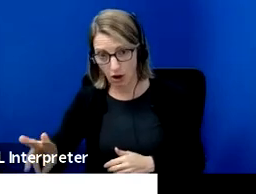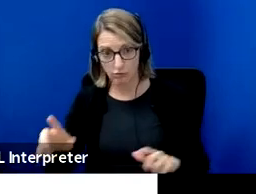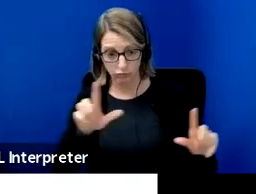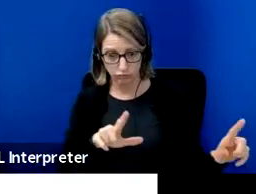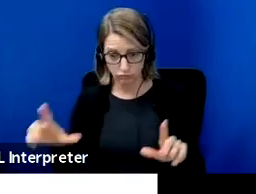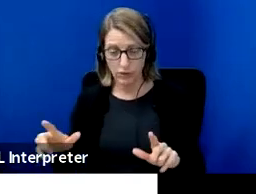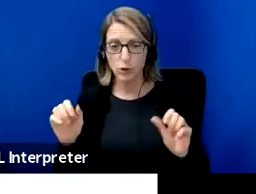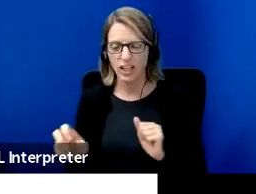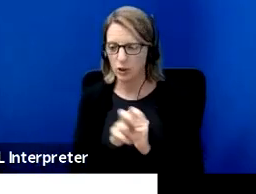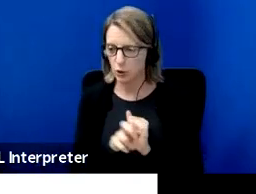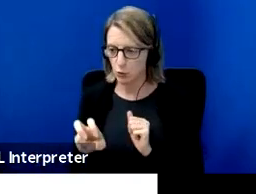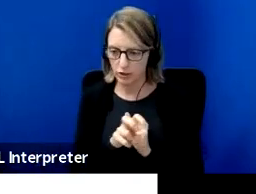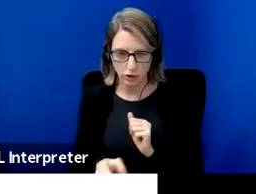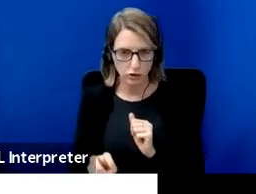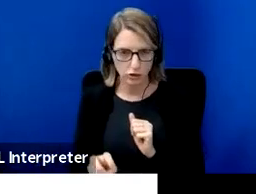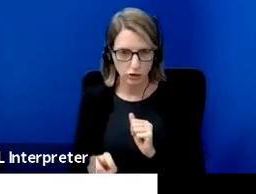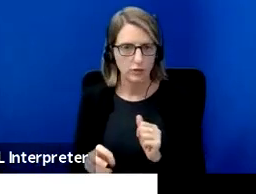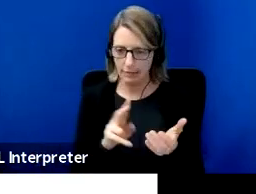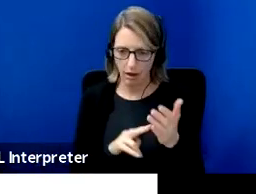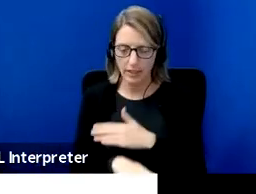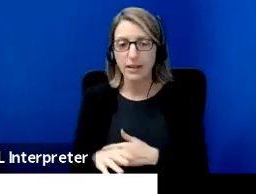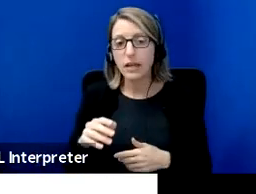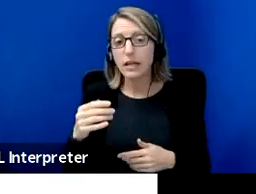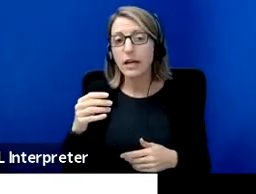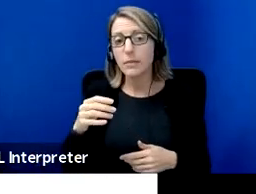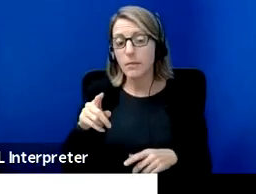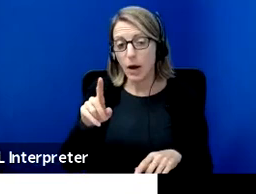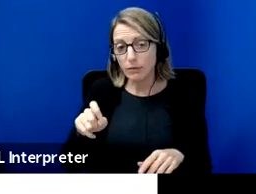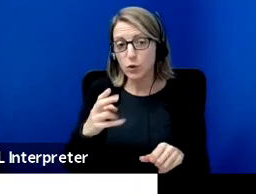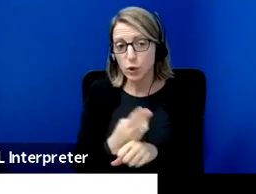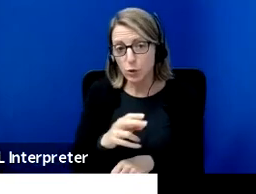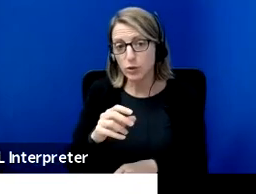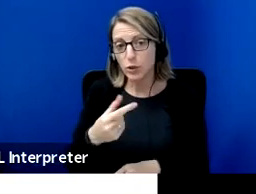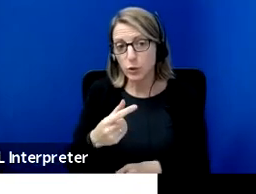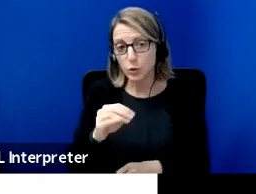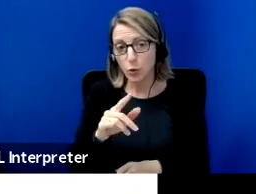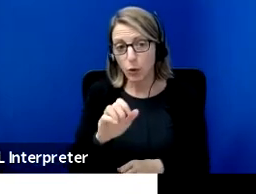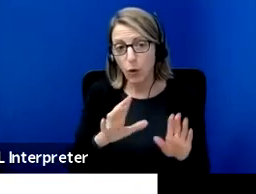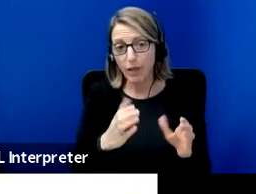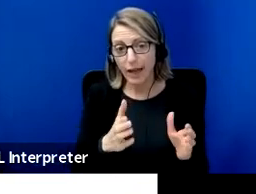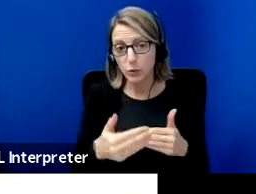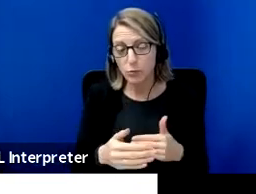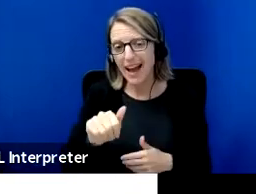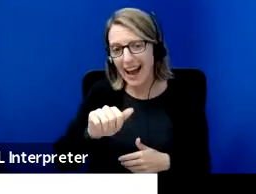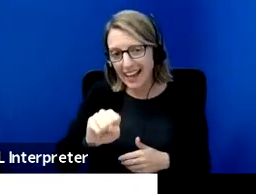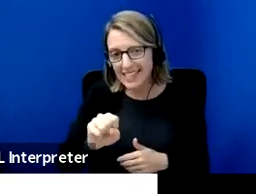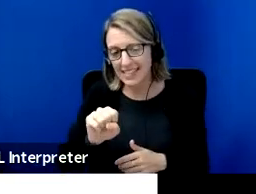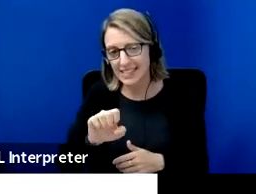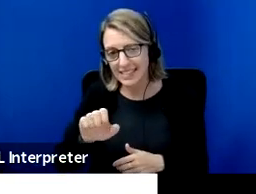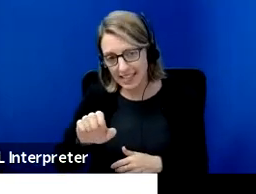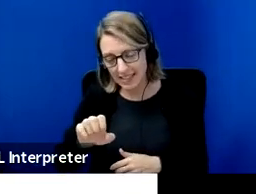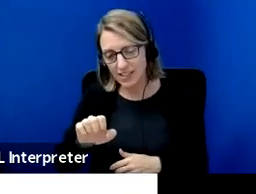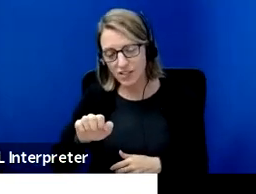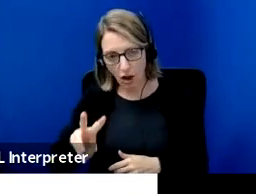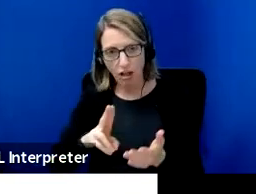login as long as you're using Google Classroom as the Seesaw login. Whew. Now, I'm going to show